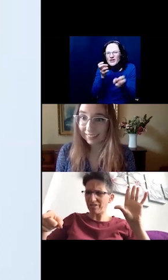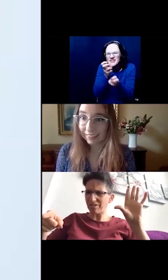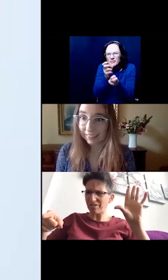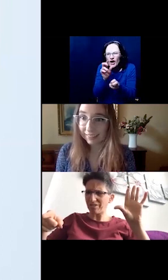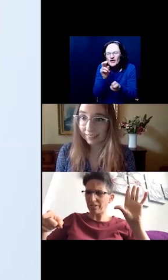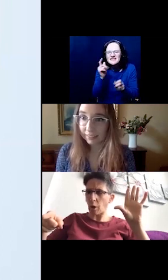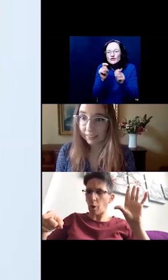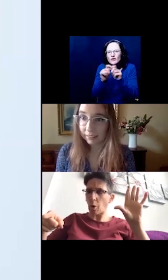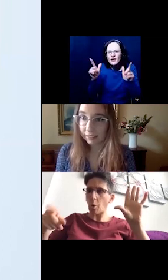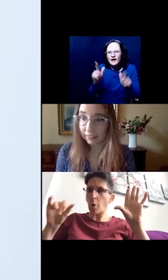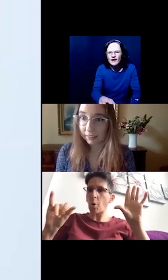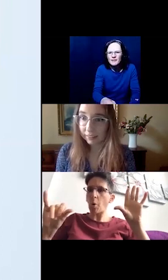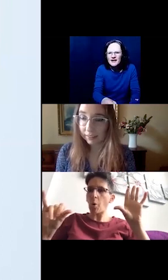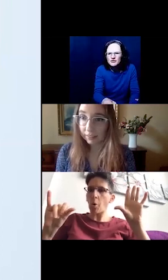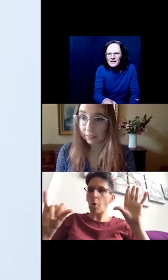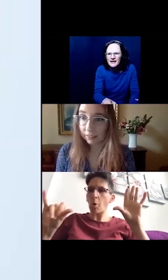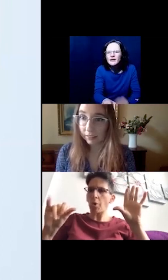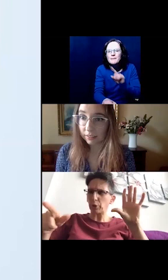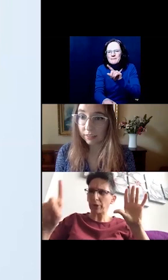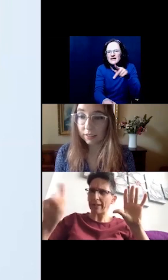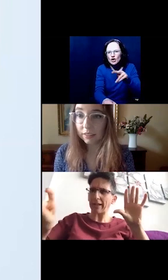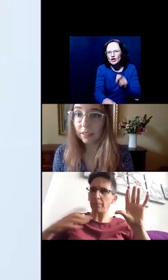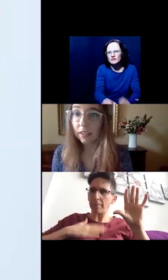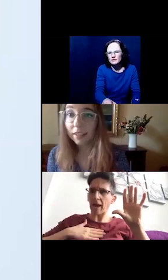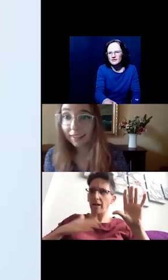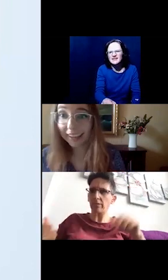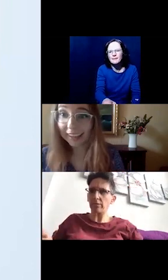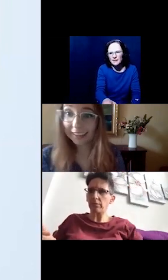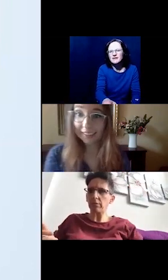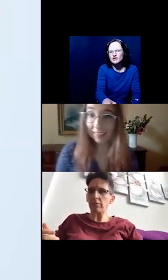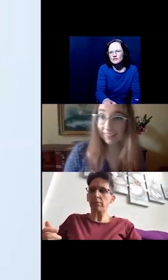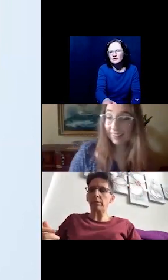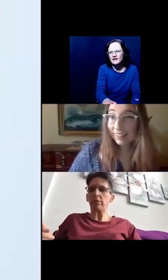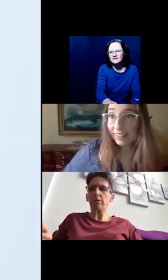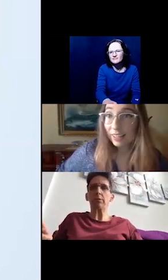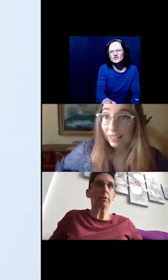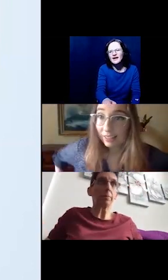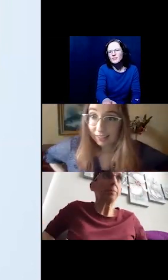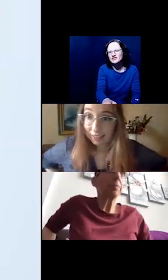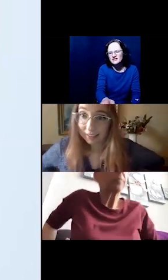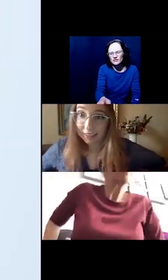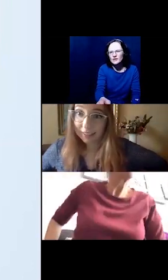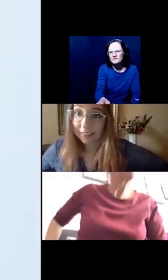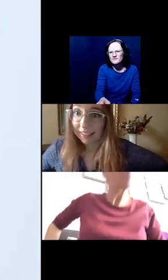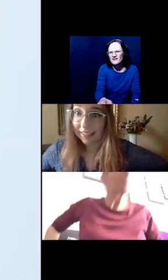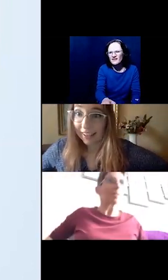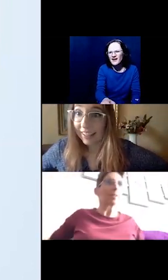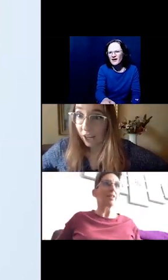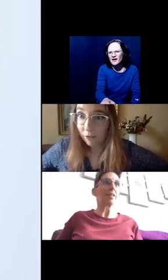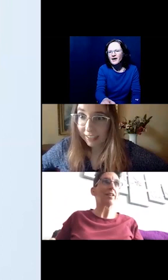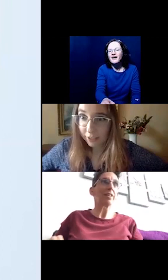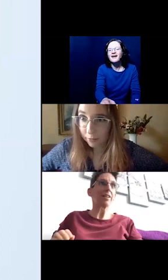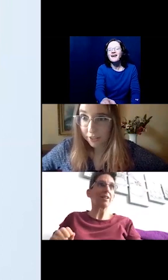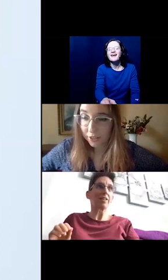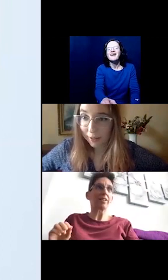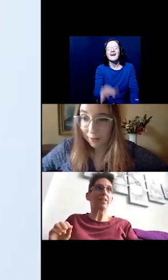small. It's a little bit hard to see you. Am I able to let me pin her. Yeah, I'm gonna pin your, yeah. I apologize, everyone. It's okay. Good job